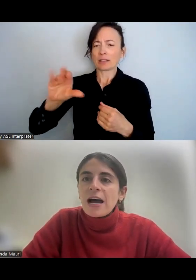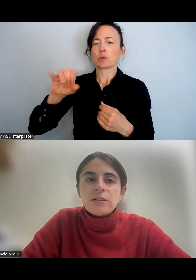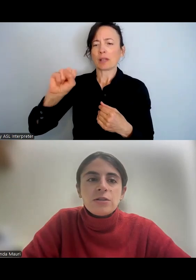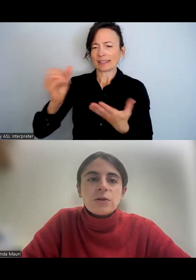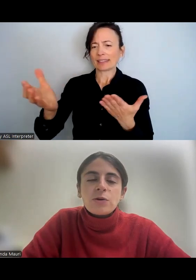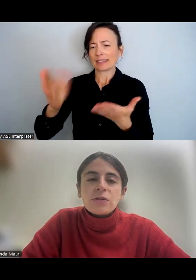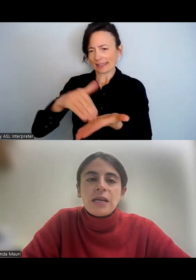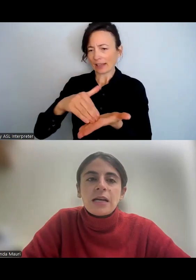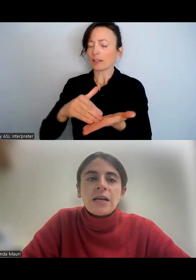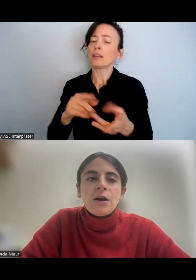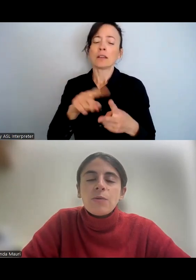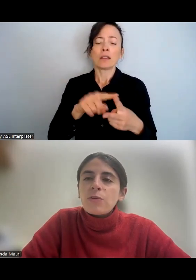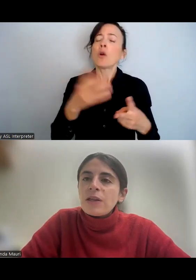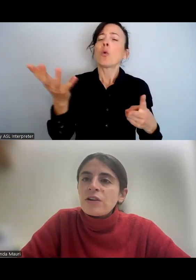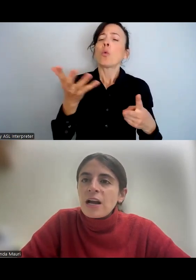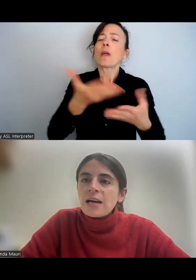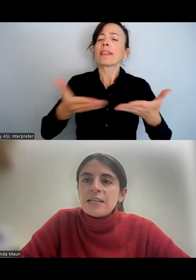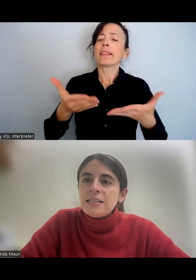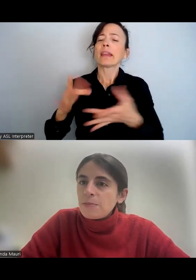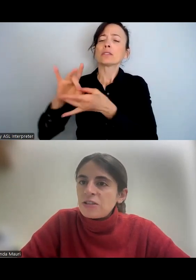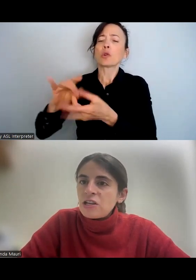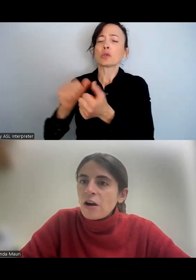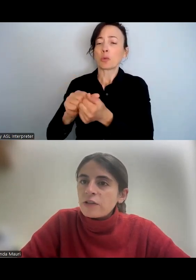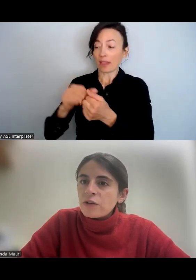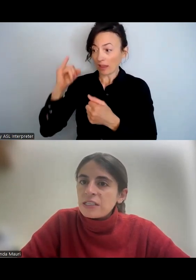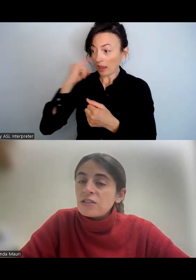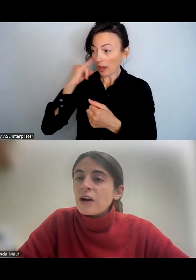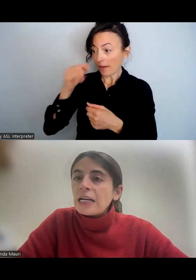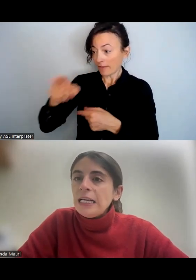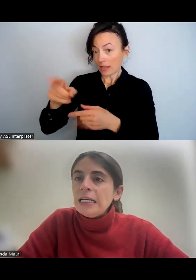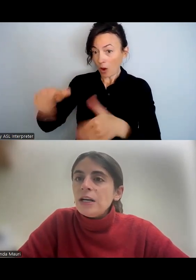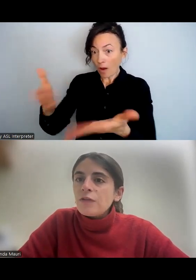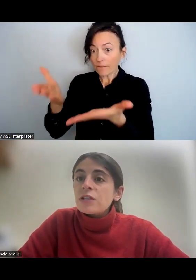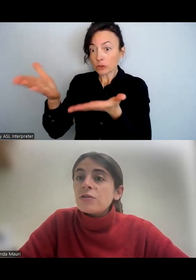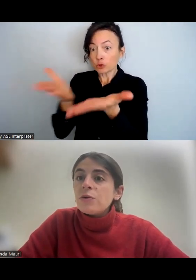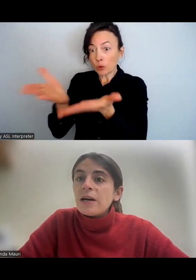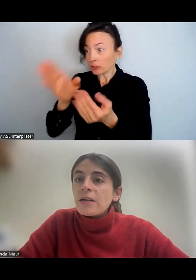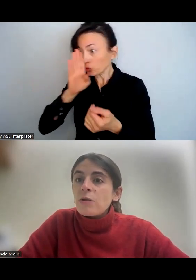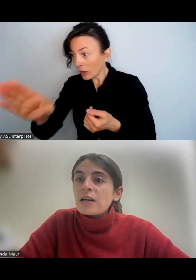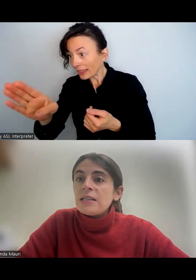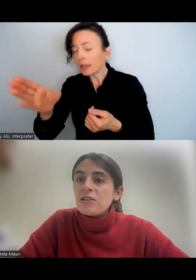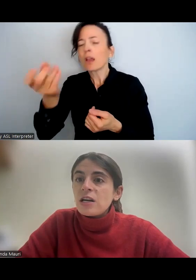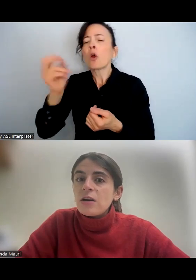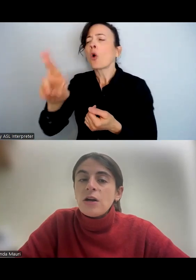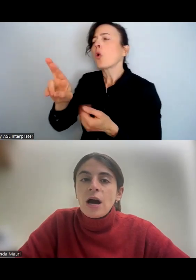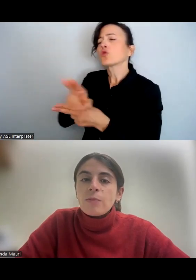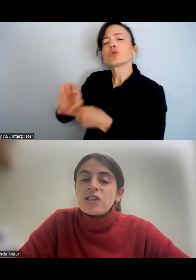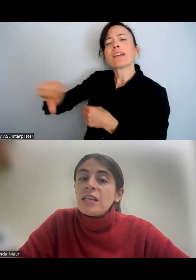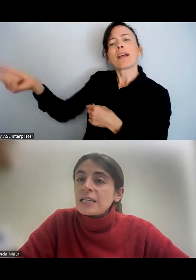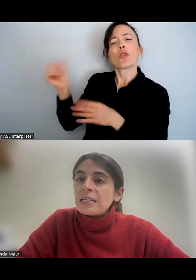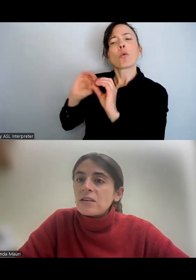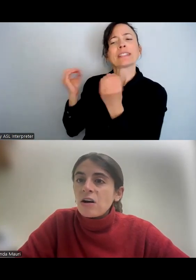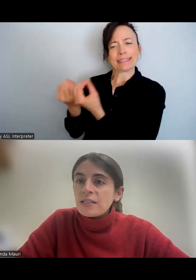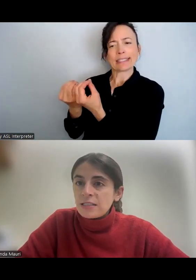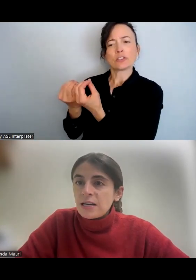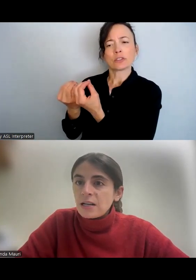what factors were associated with whether or not a CCBHC offered services directly versus through another organization, which in